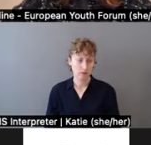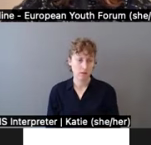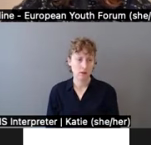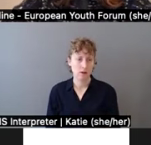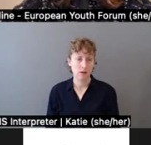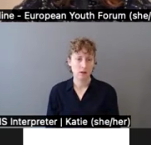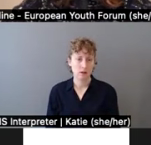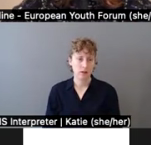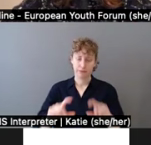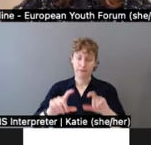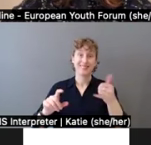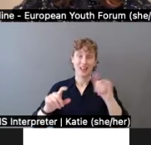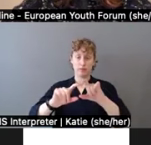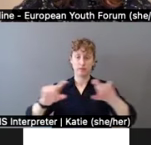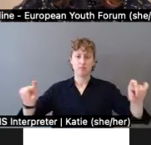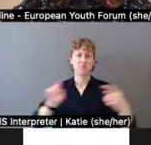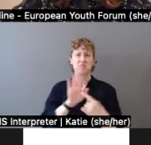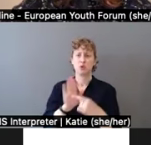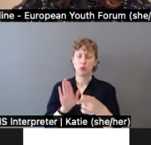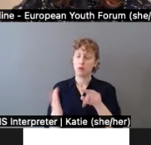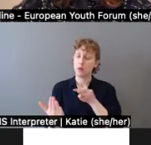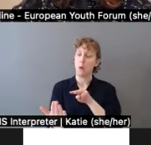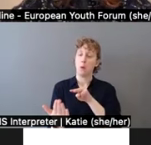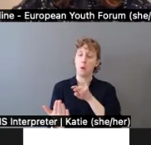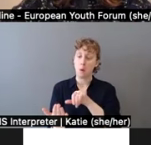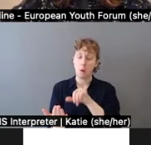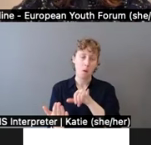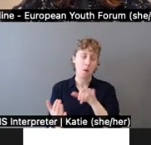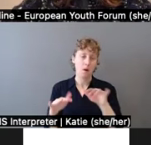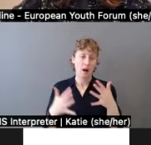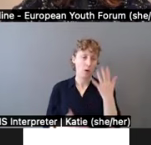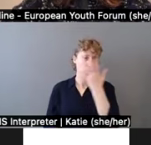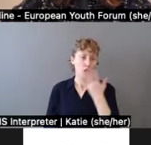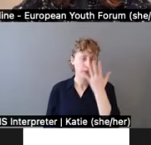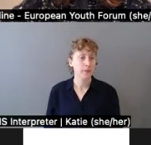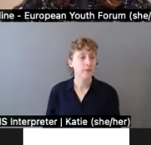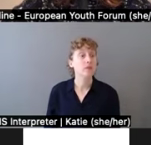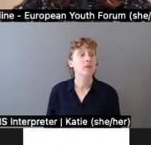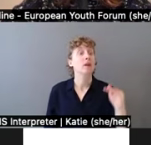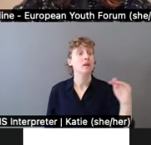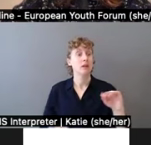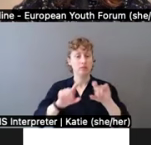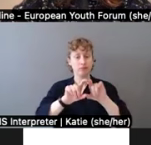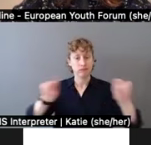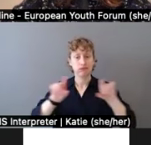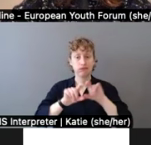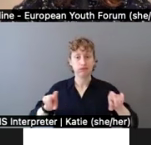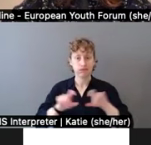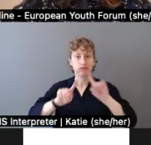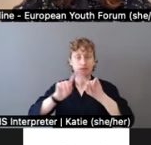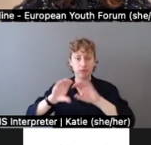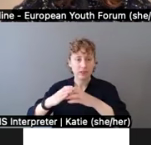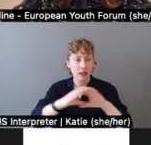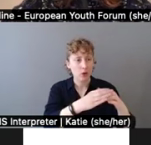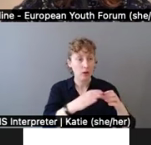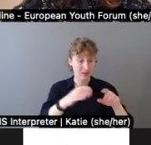because it's just to show some examples of how this could look like. And then we have different categories, which are also explained below.